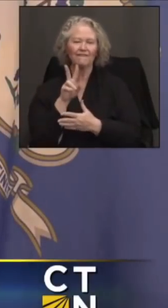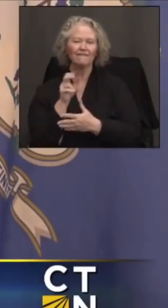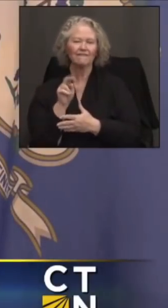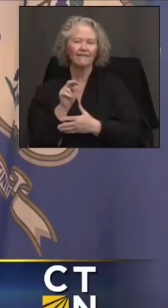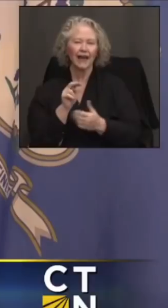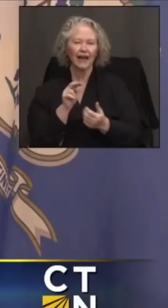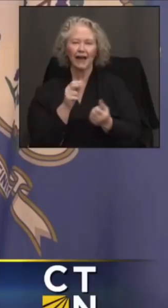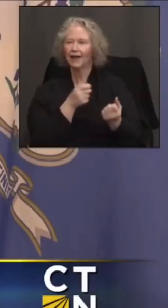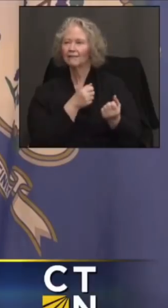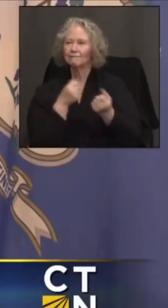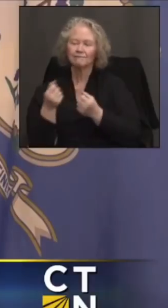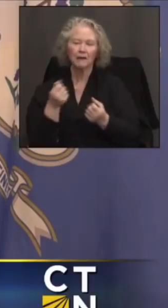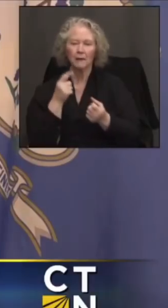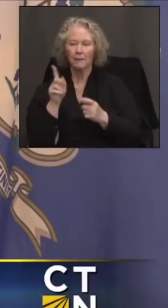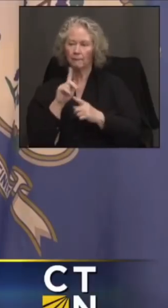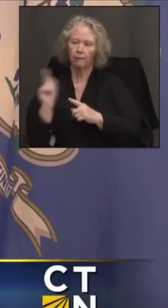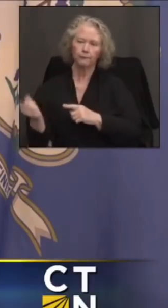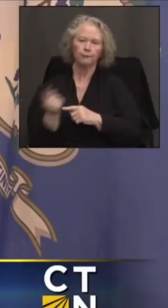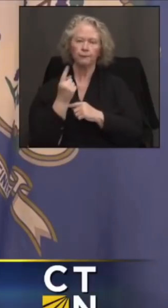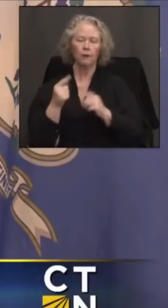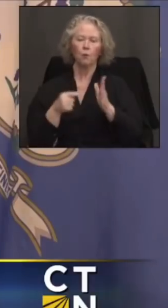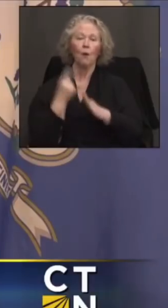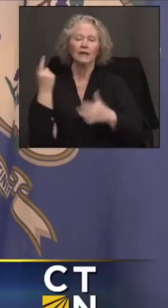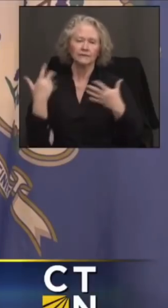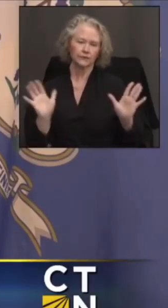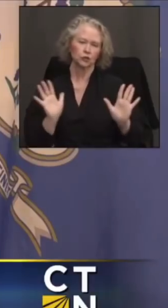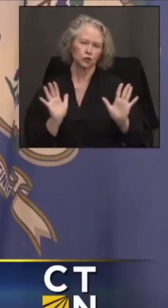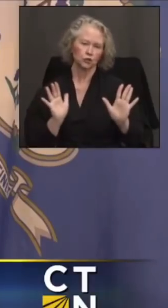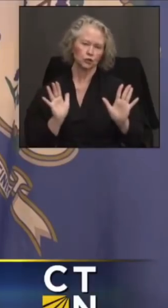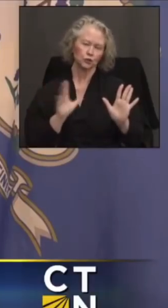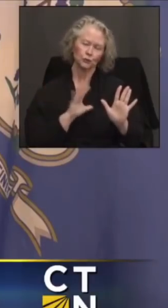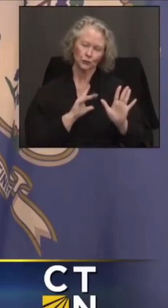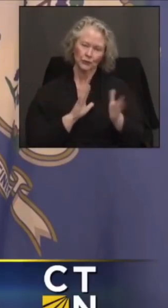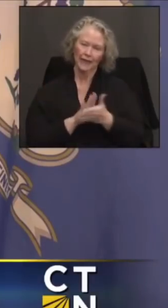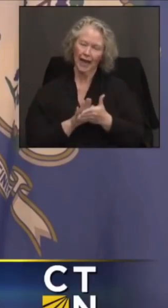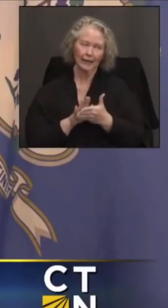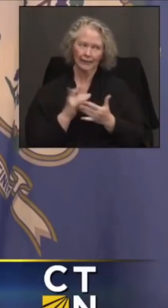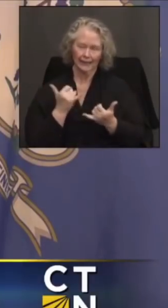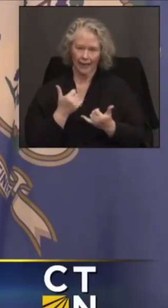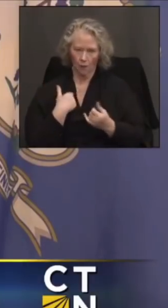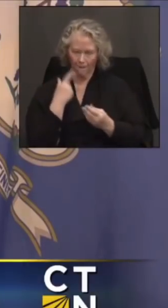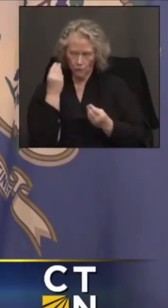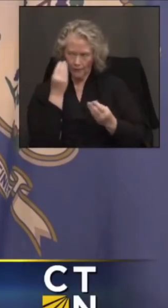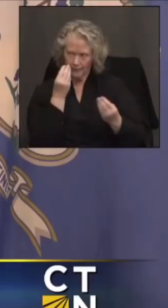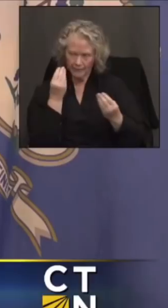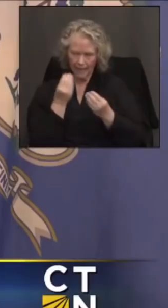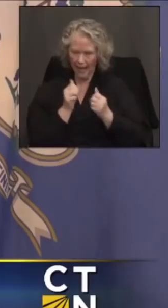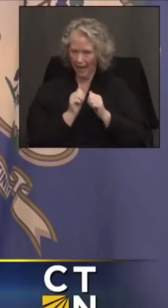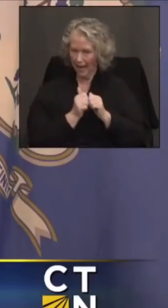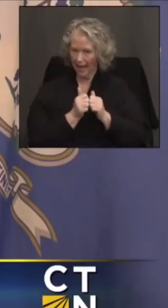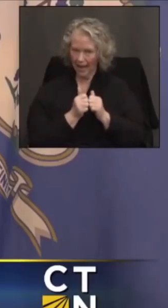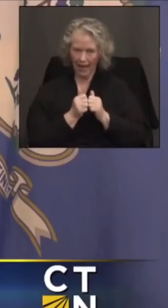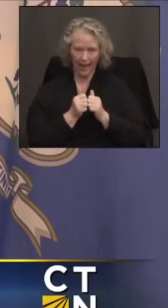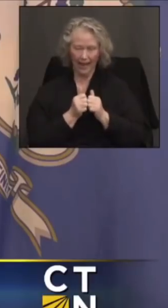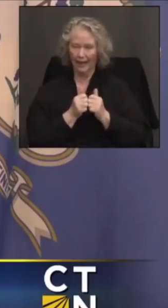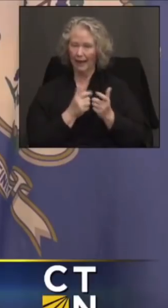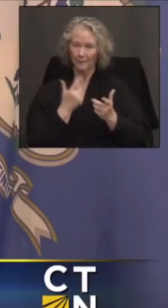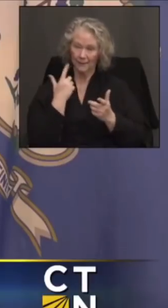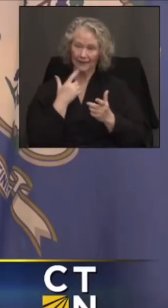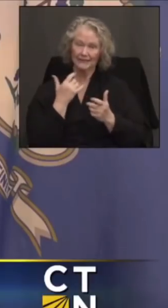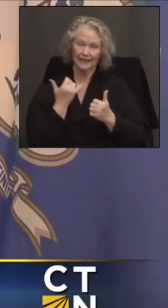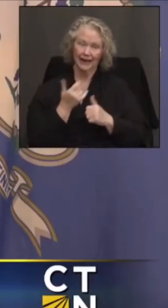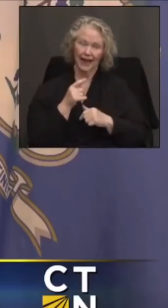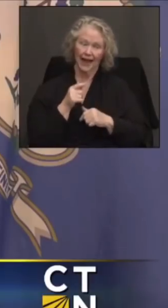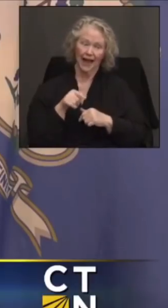doing walk-up because it's a one shot. And so we're going to have to be a little cleverer now with that because it's going to have a two-shot regimen with